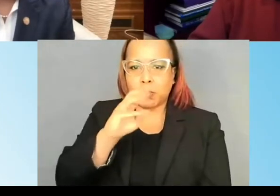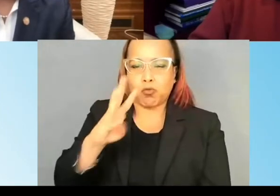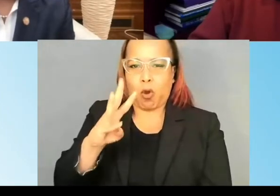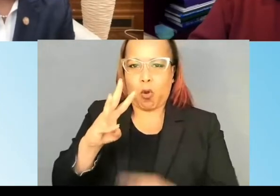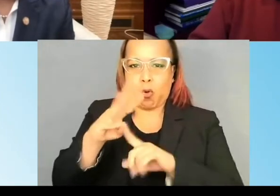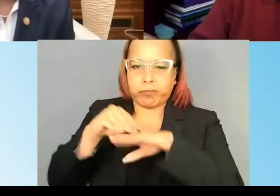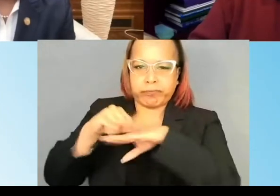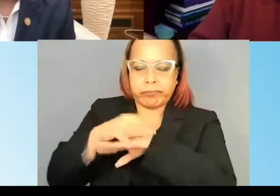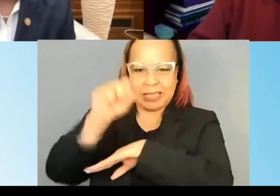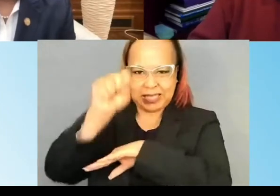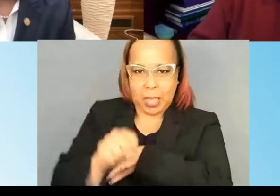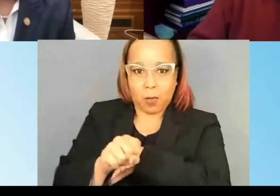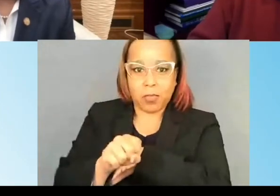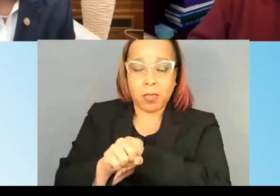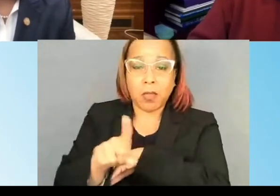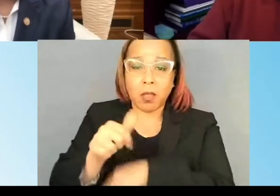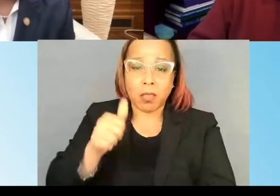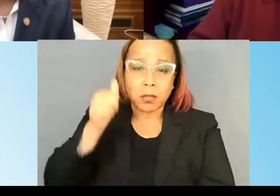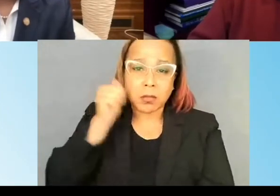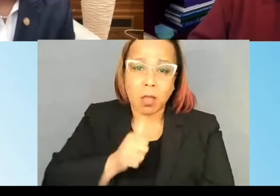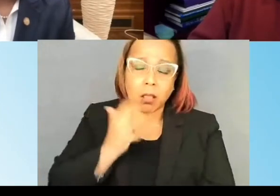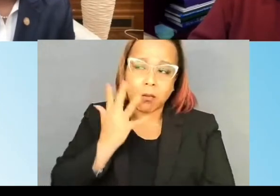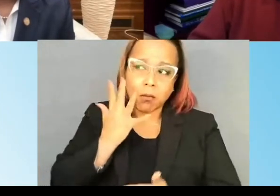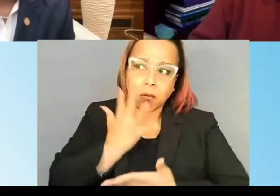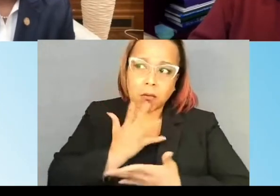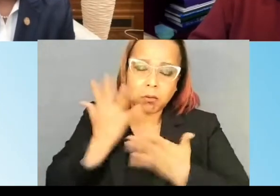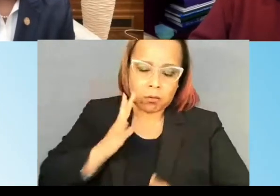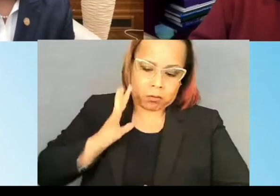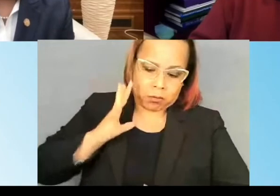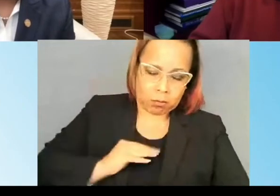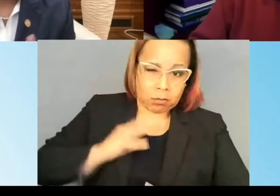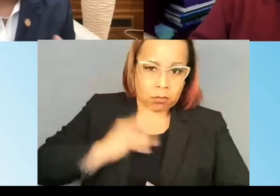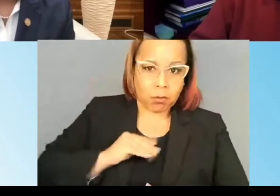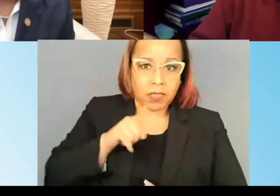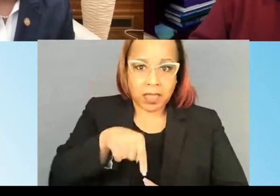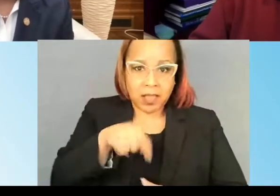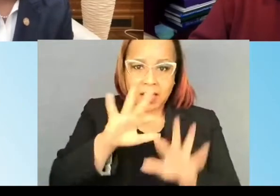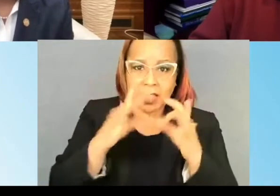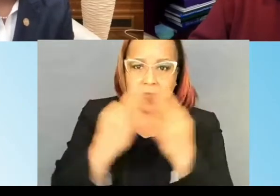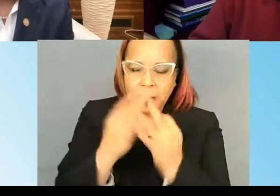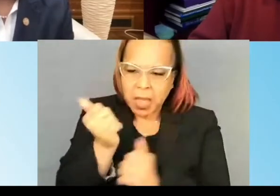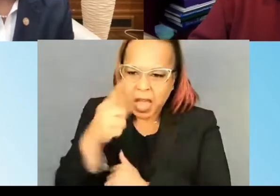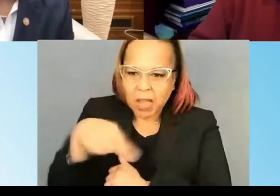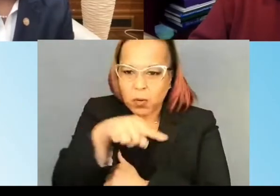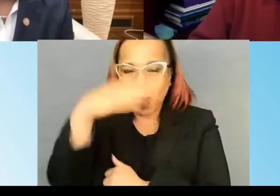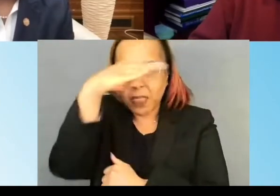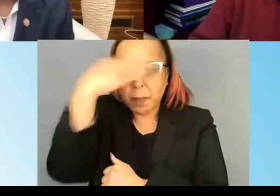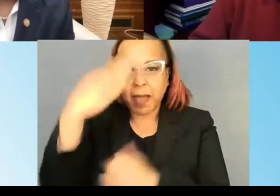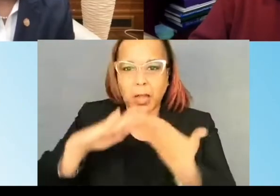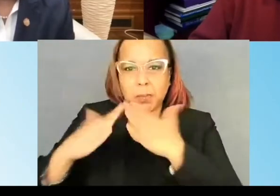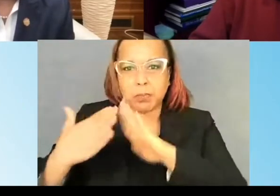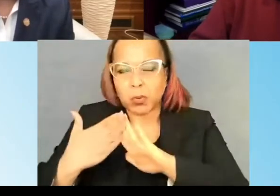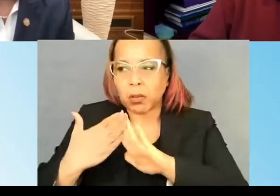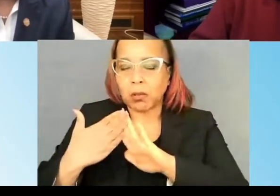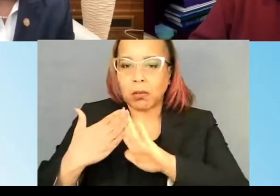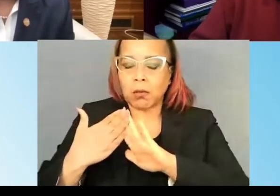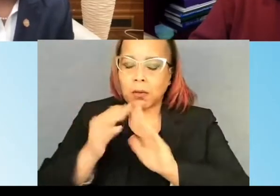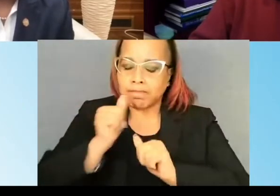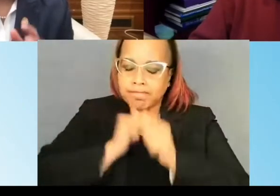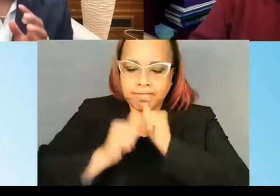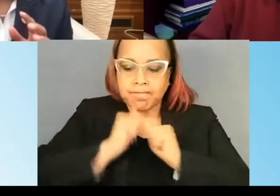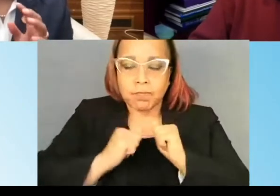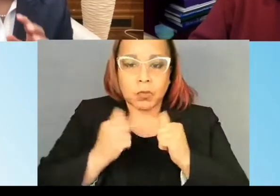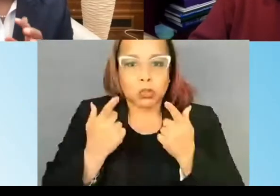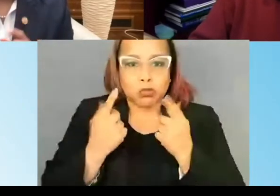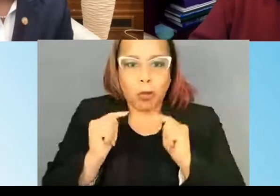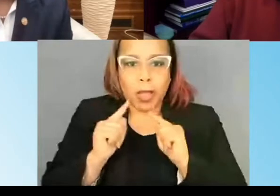daily humiliations that he and his family and everybody in their black community, and trying to